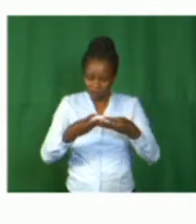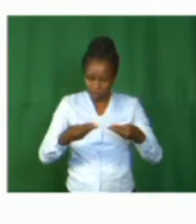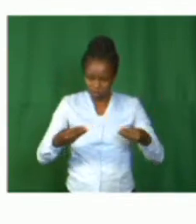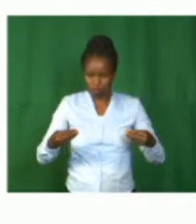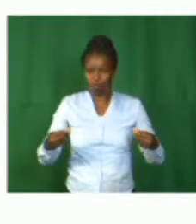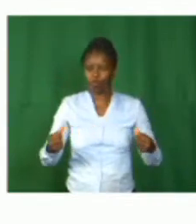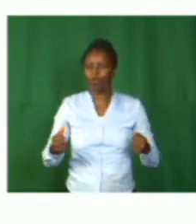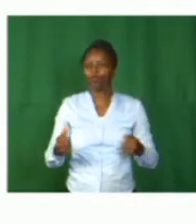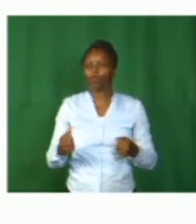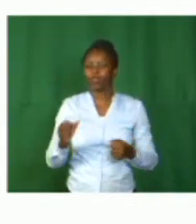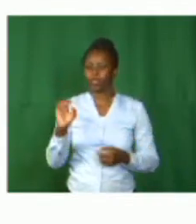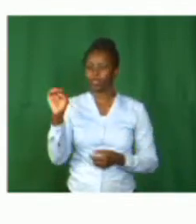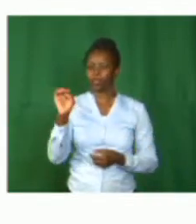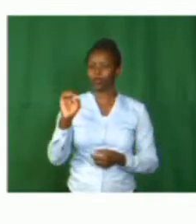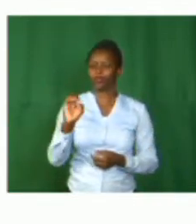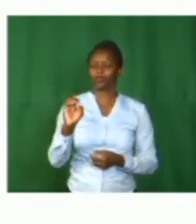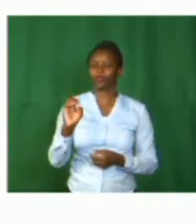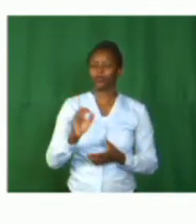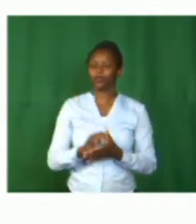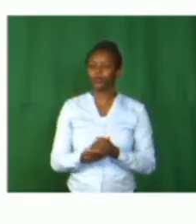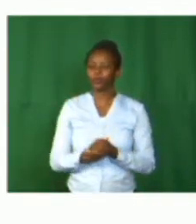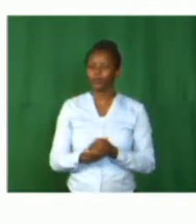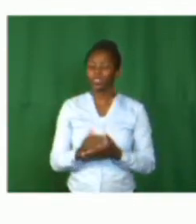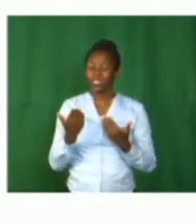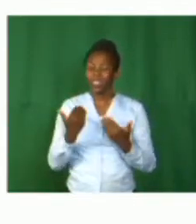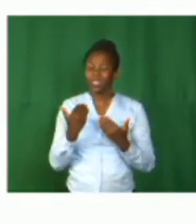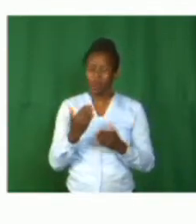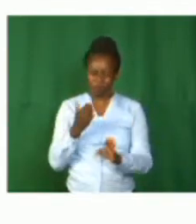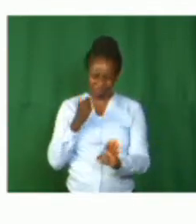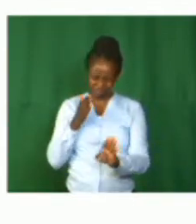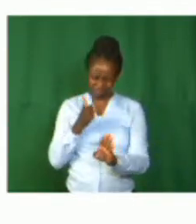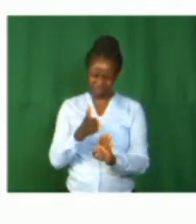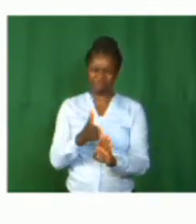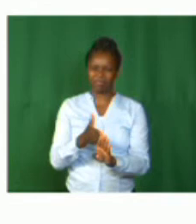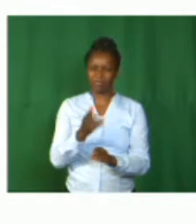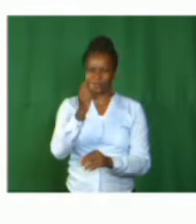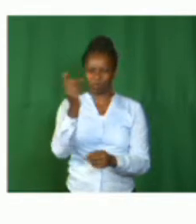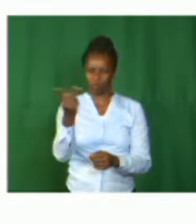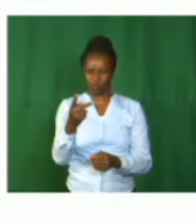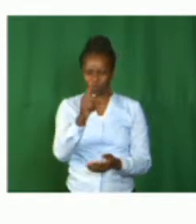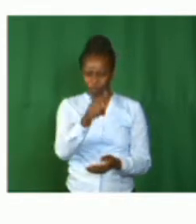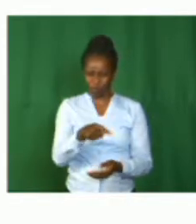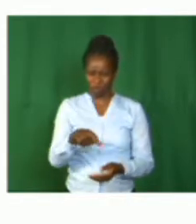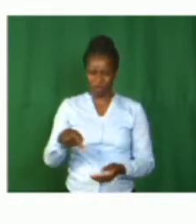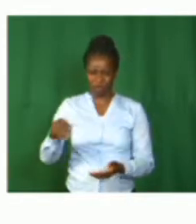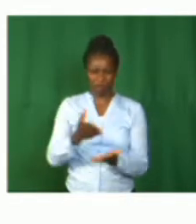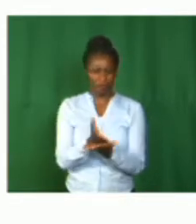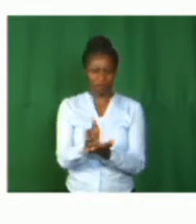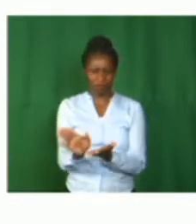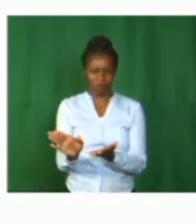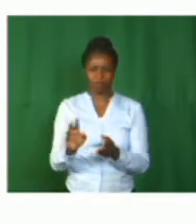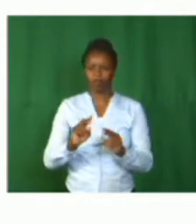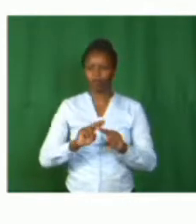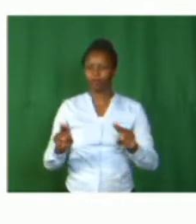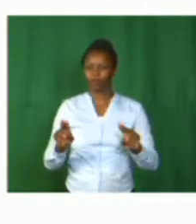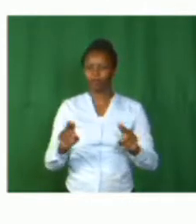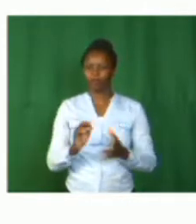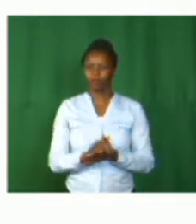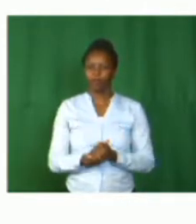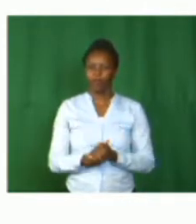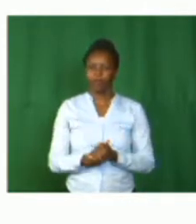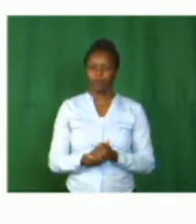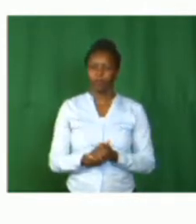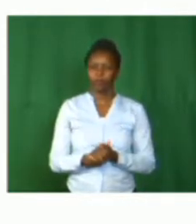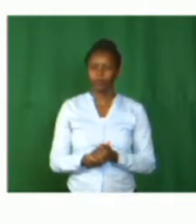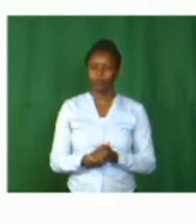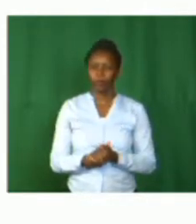So your solution is going to depend on your accuracy in drawing this graph here. Now, moving on,